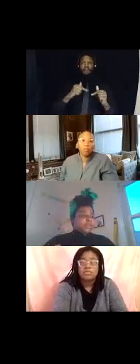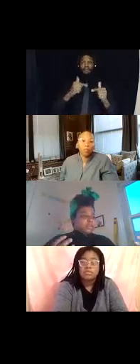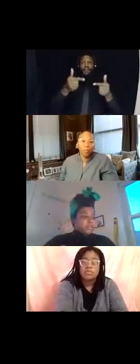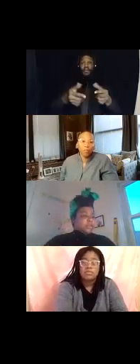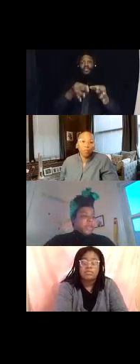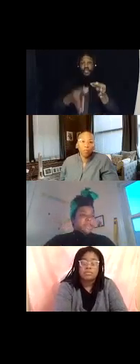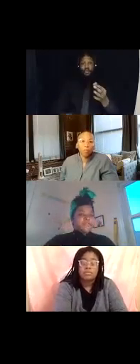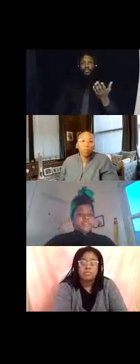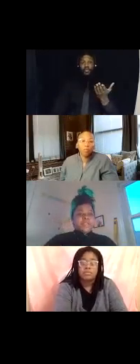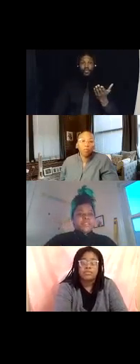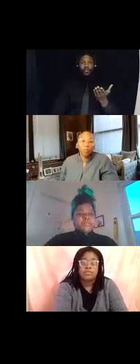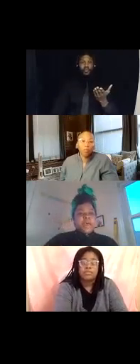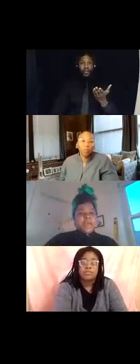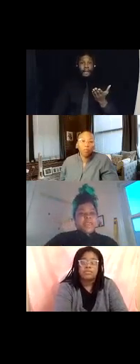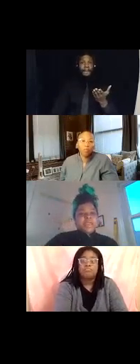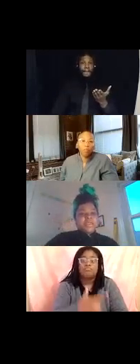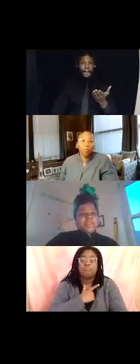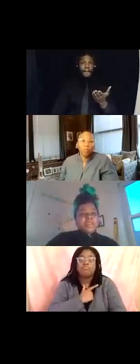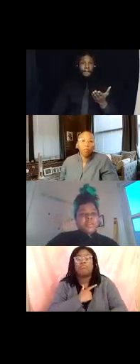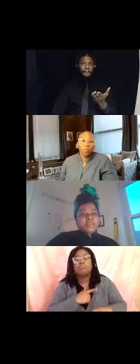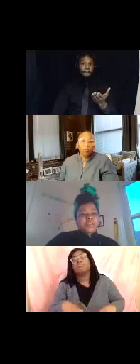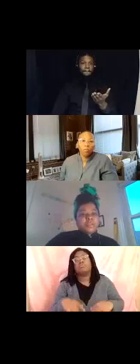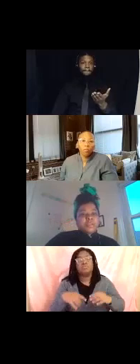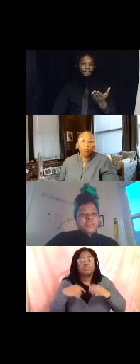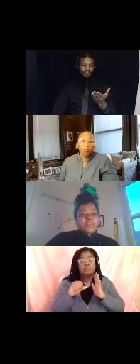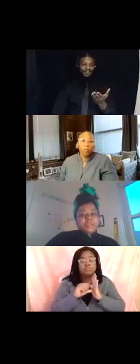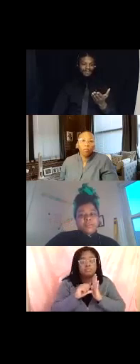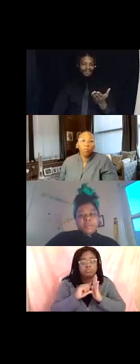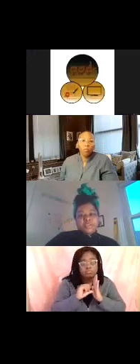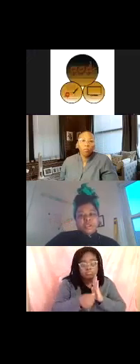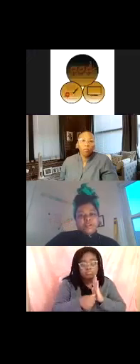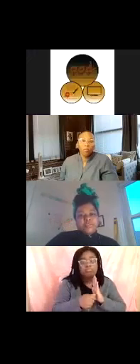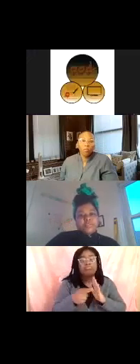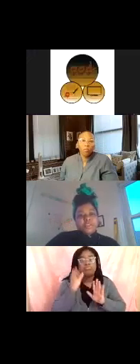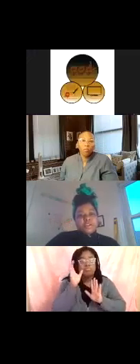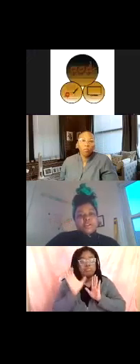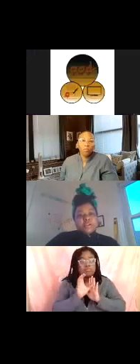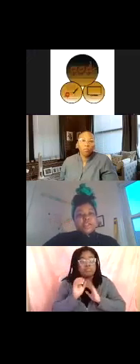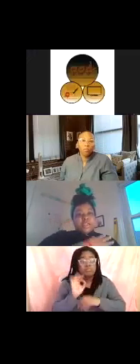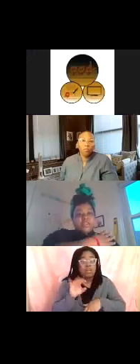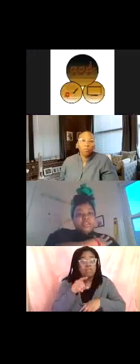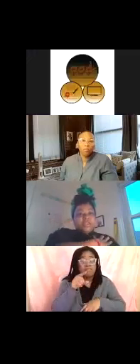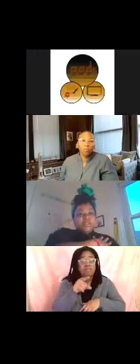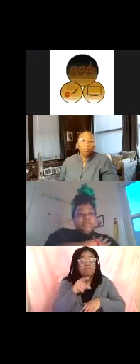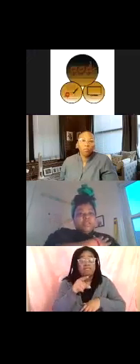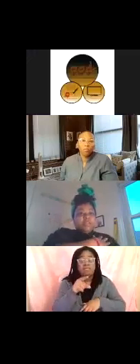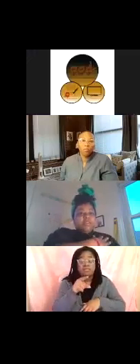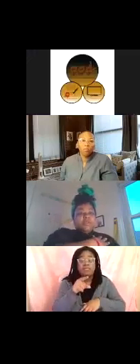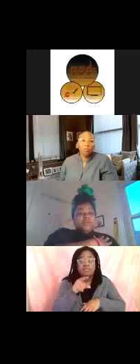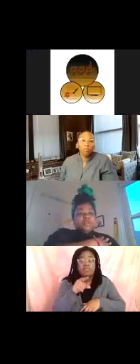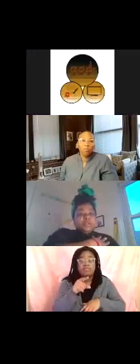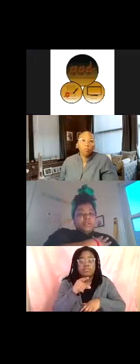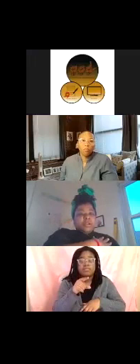like emphasized by the image of the figure in